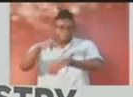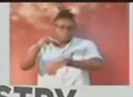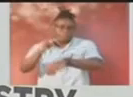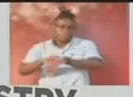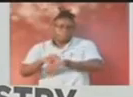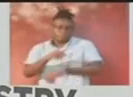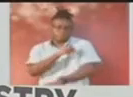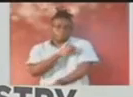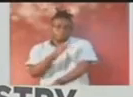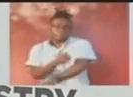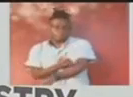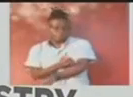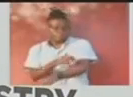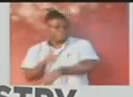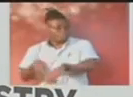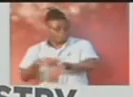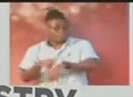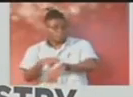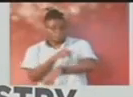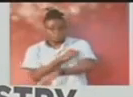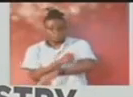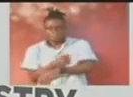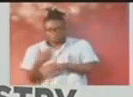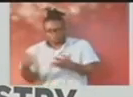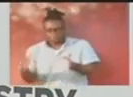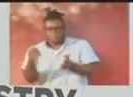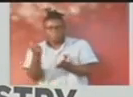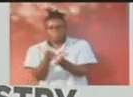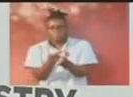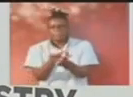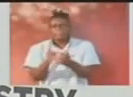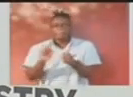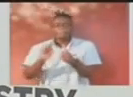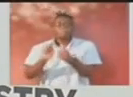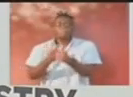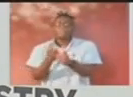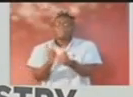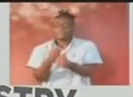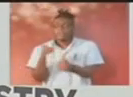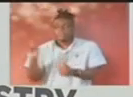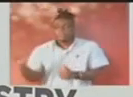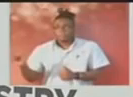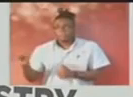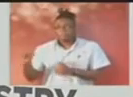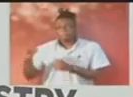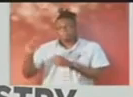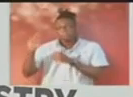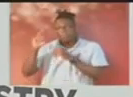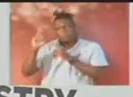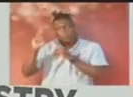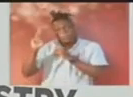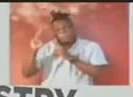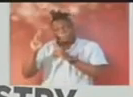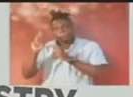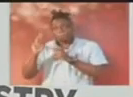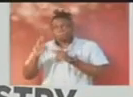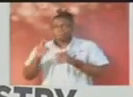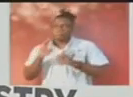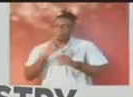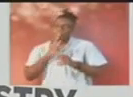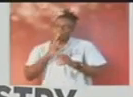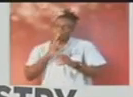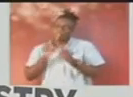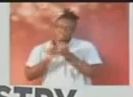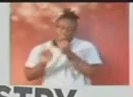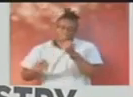been approved by WHO for decades now. So I hope that it was a bit long, but I hope that explains very clearly